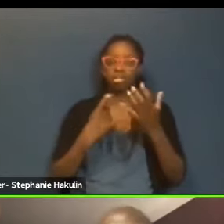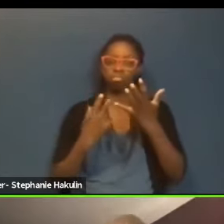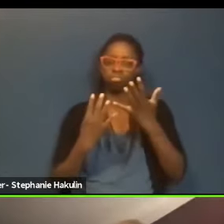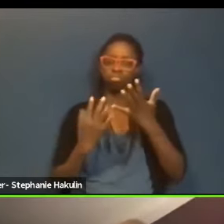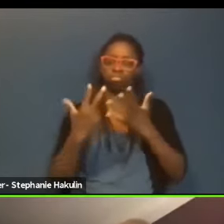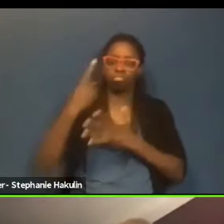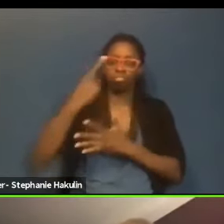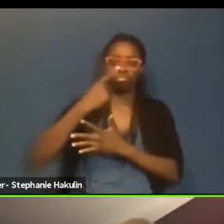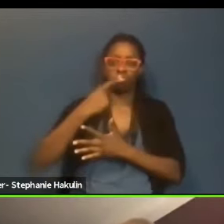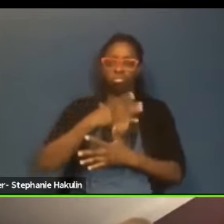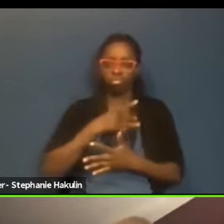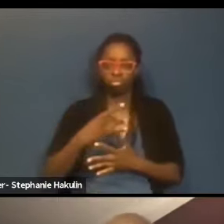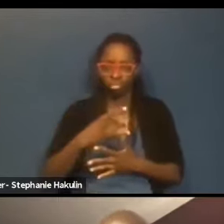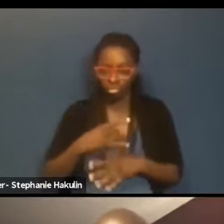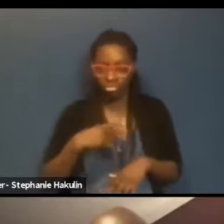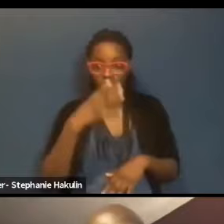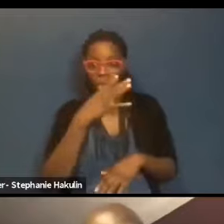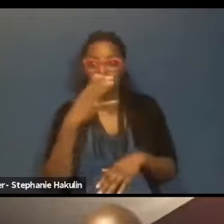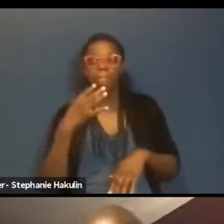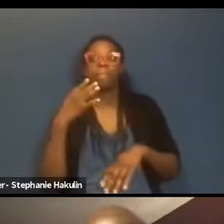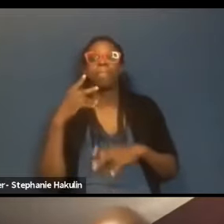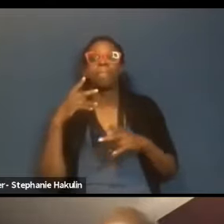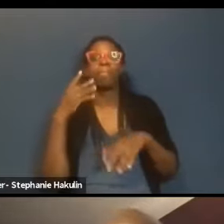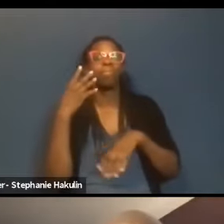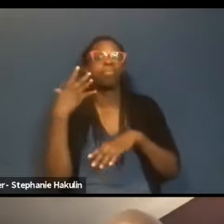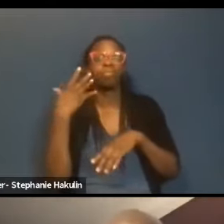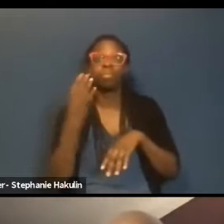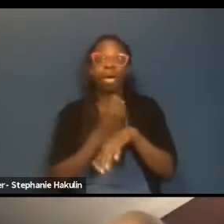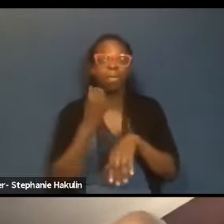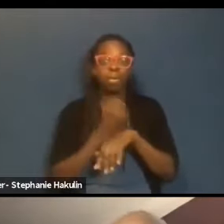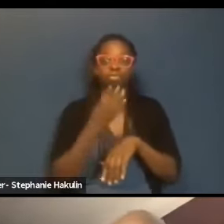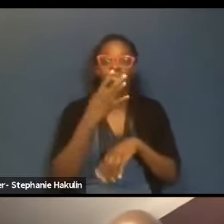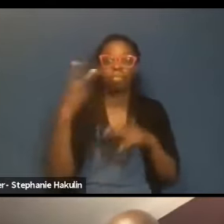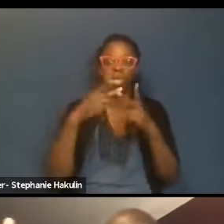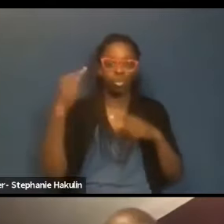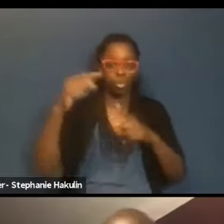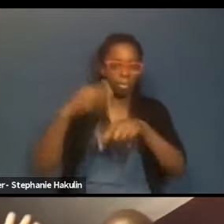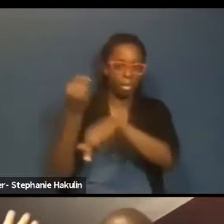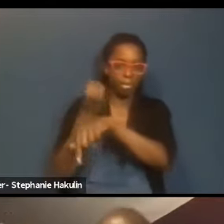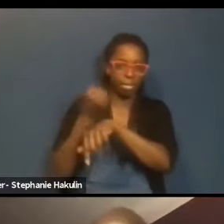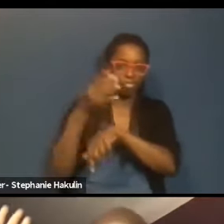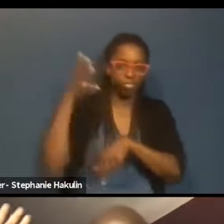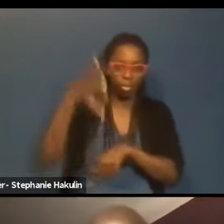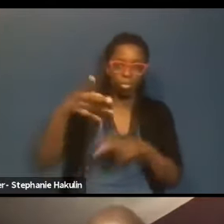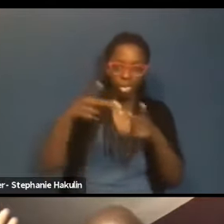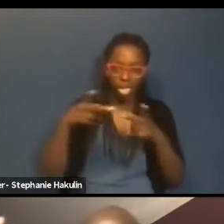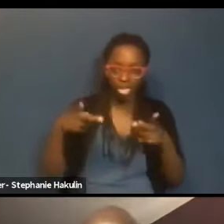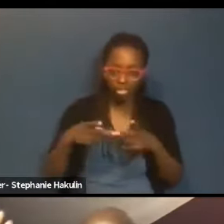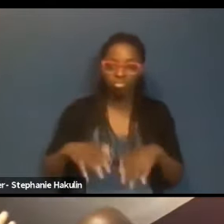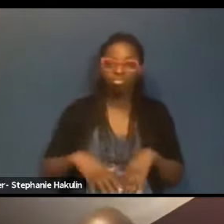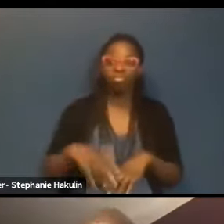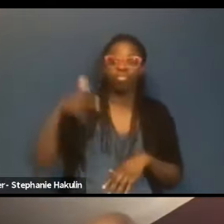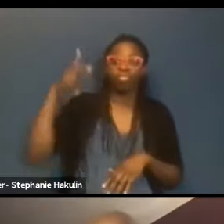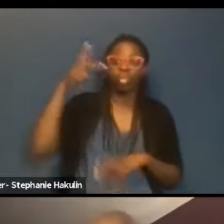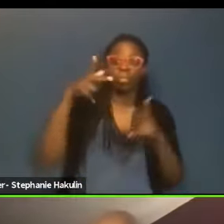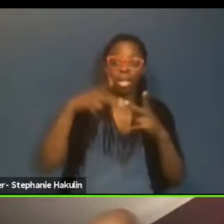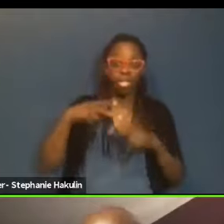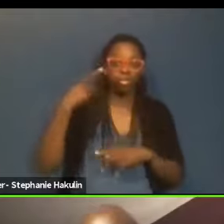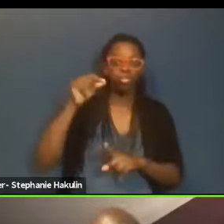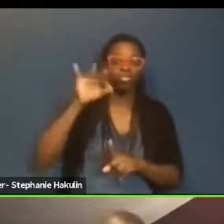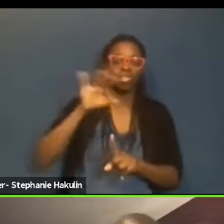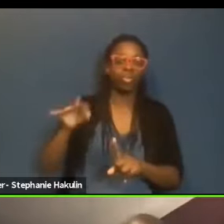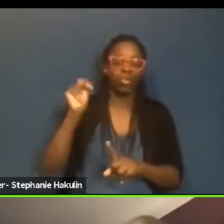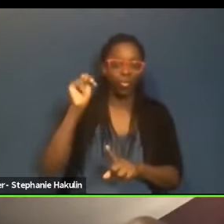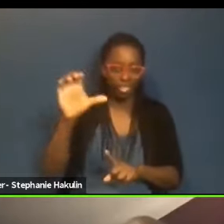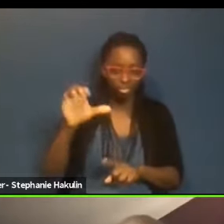Gardens. Woo! Let's go. I love y'all. Number three, Fayetteville, North Carolina.